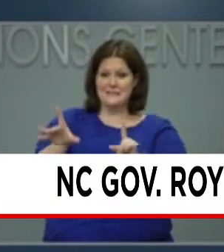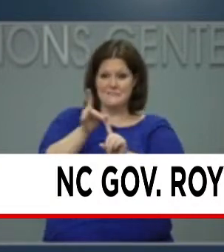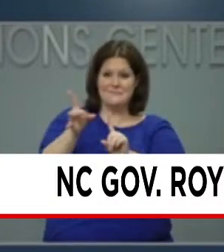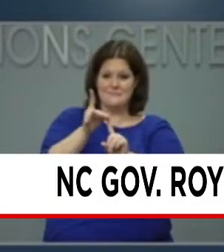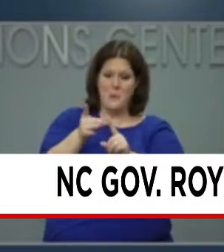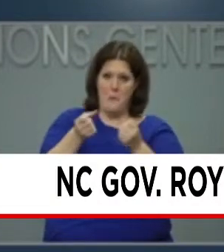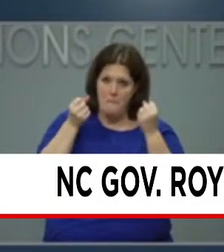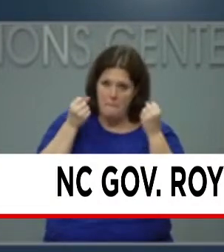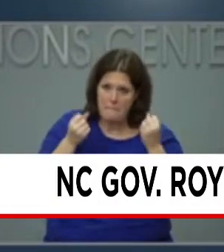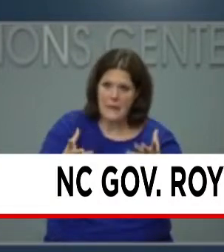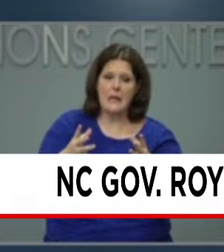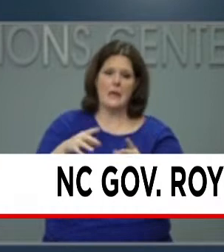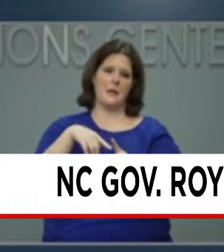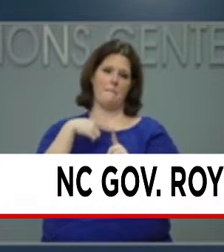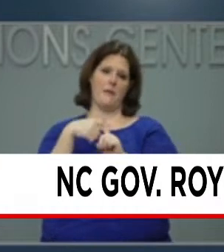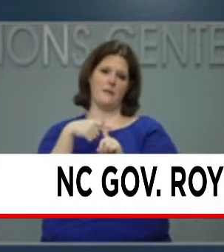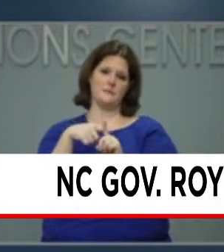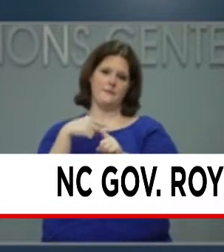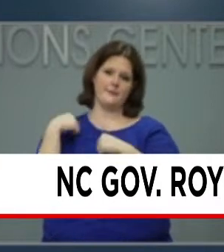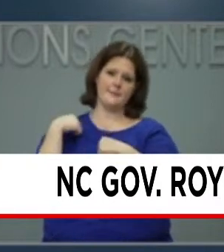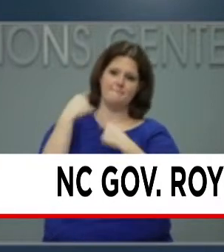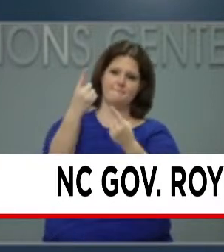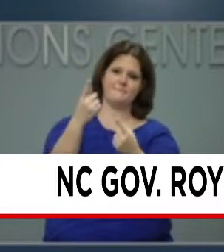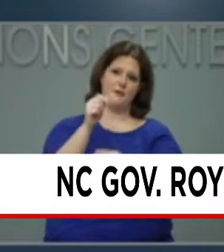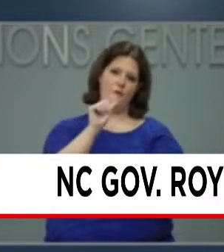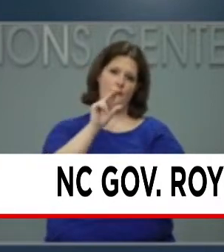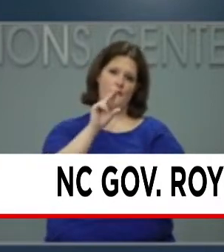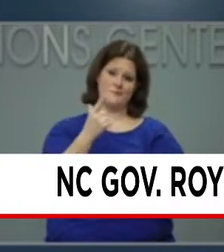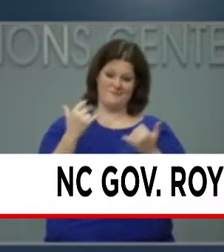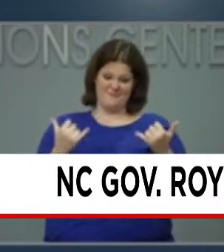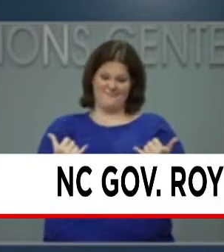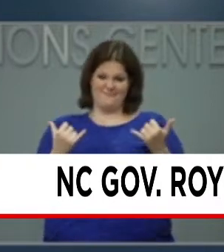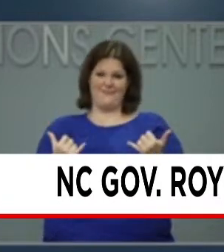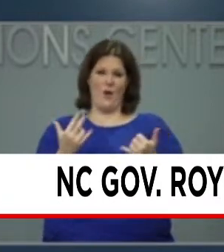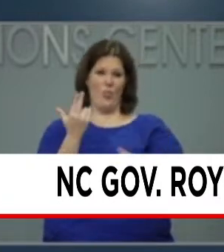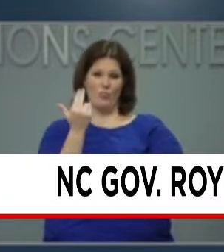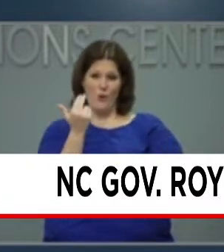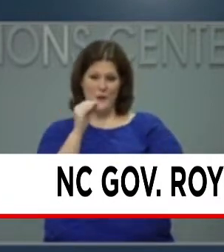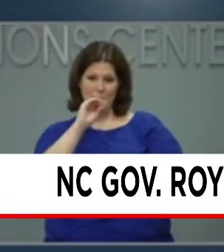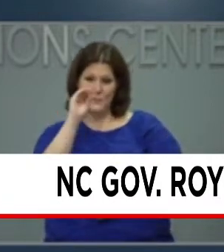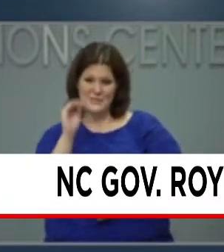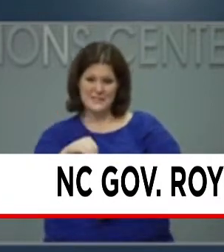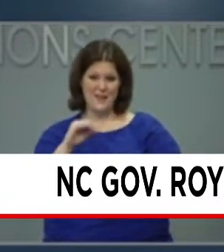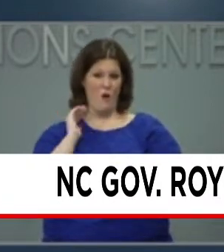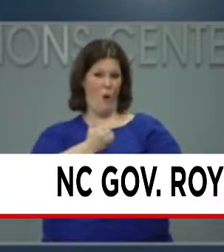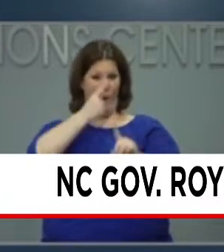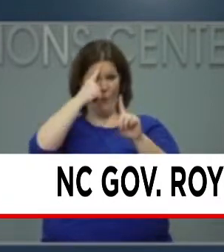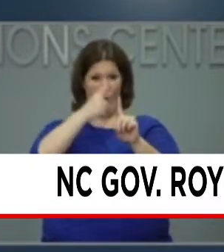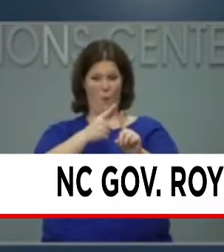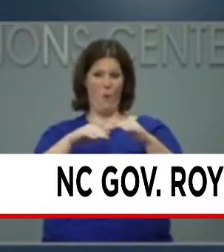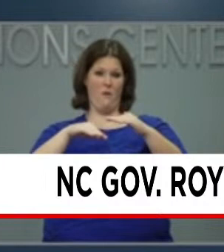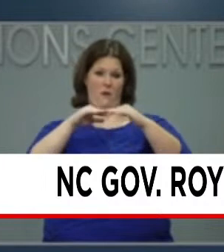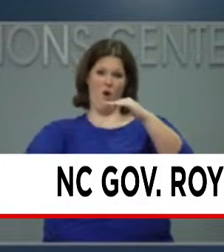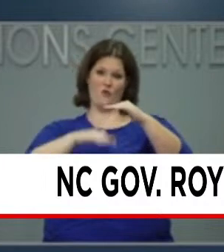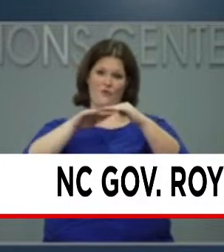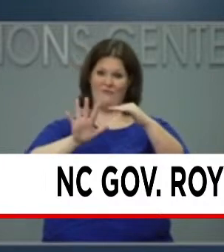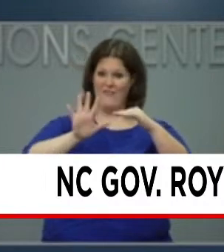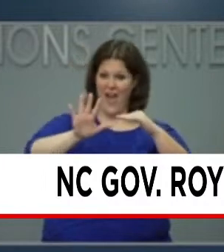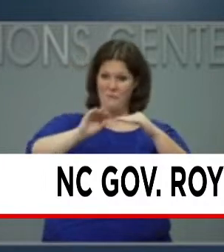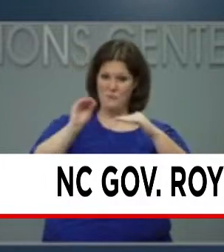throughout August, and today is at 13%, which is much higher than our goal of being under